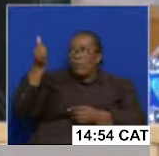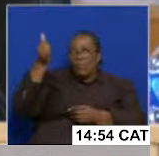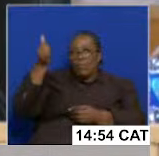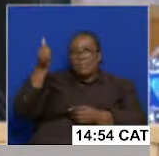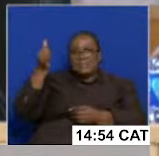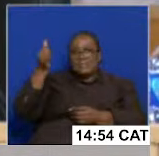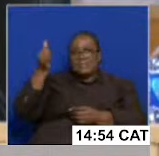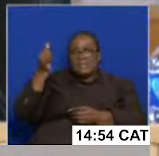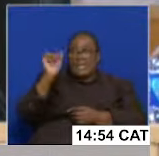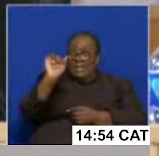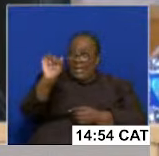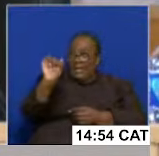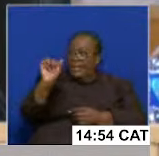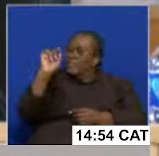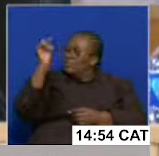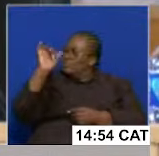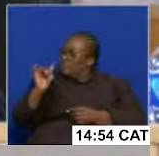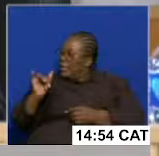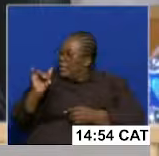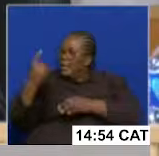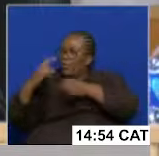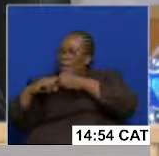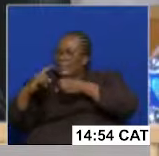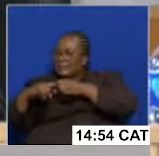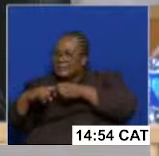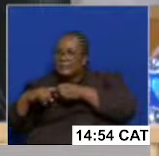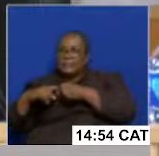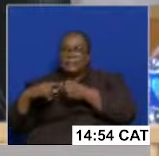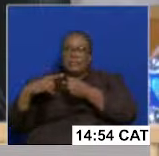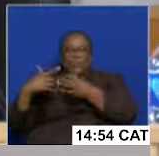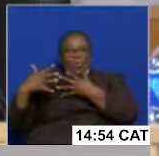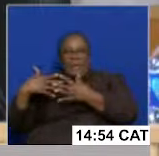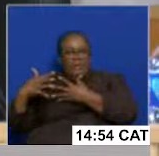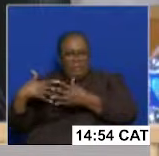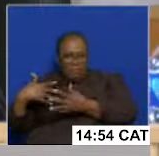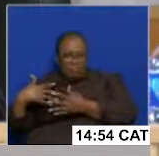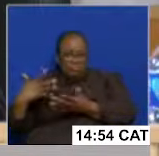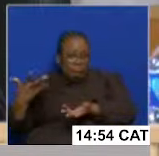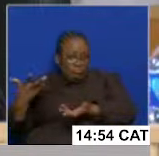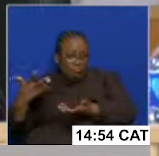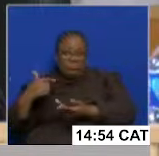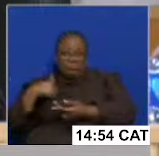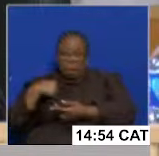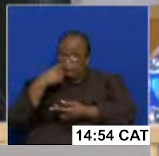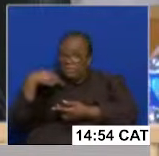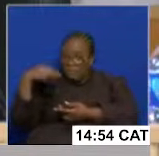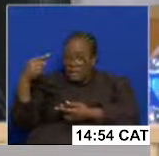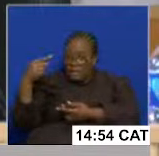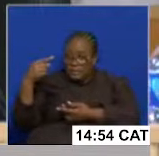the quality or what stones they were. Am I correct in remembering your evidence that way?